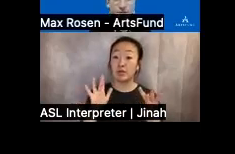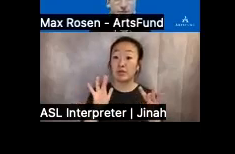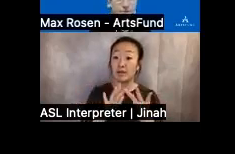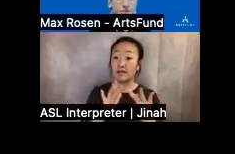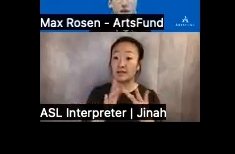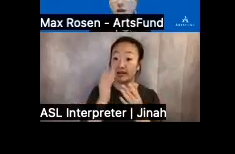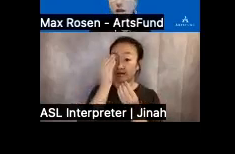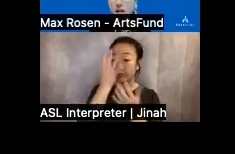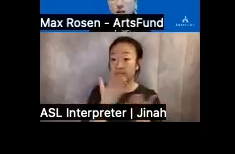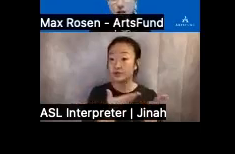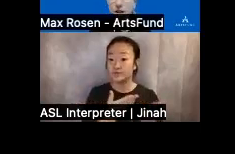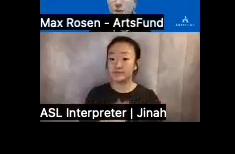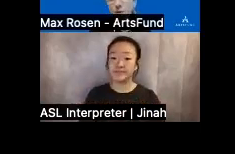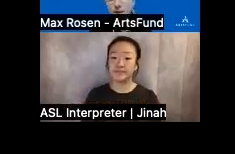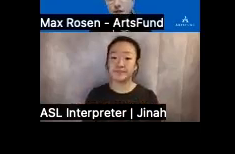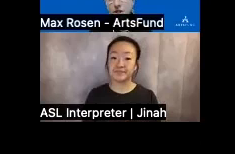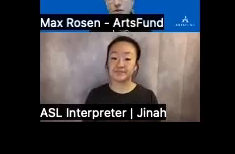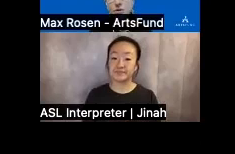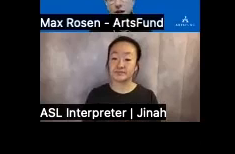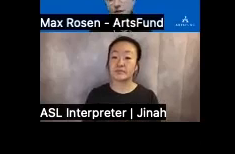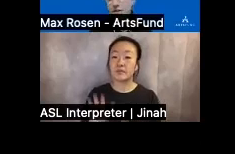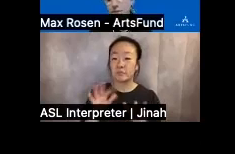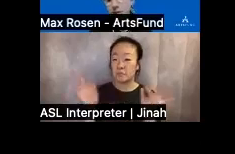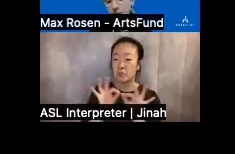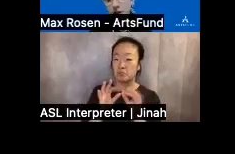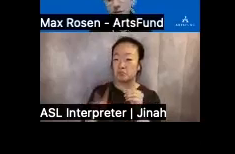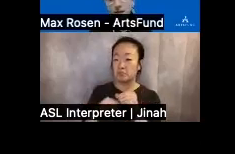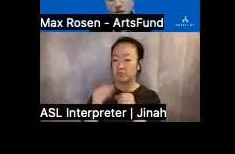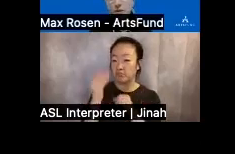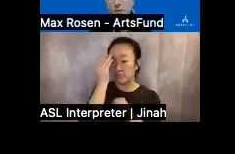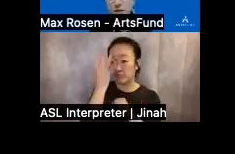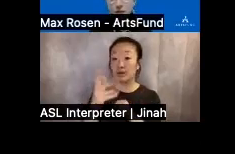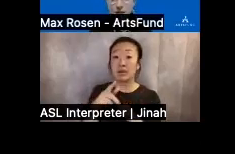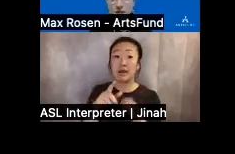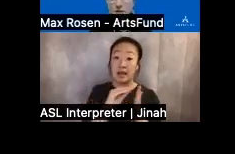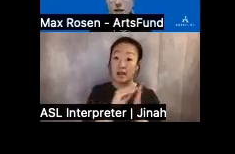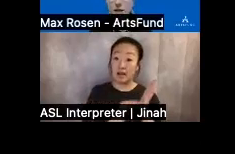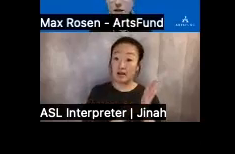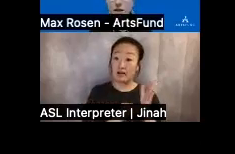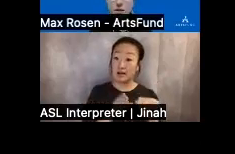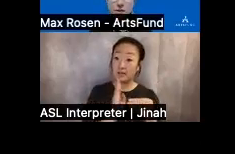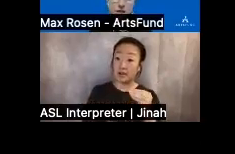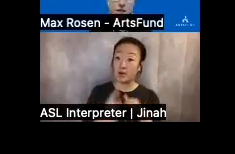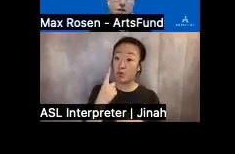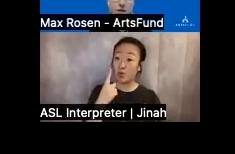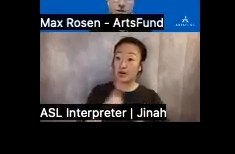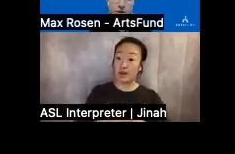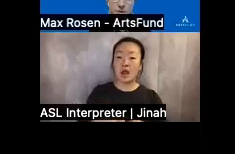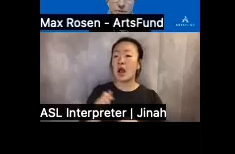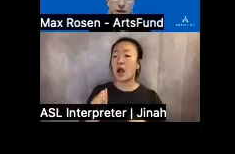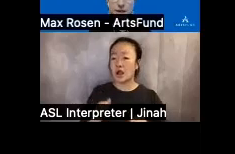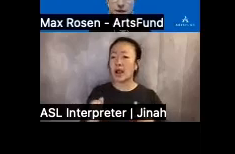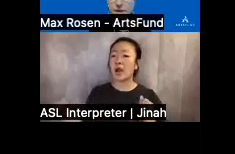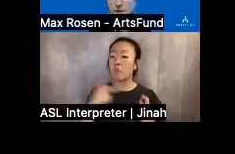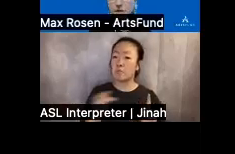information. And I want to mention, you do not have to complete your application in one sitting. You can revisit each of these